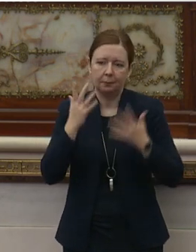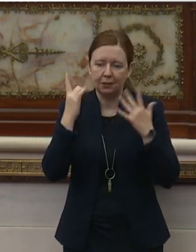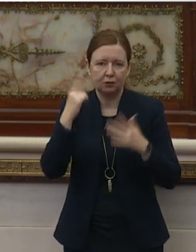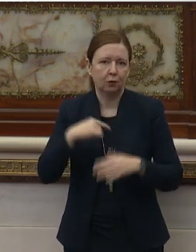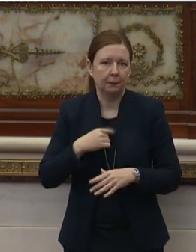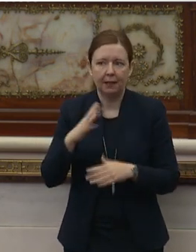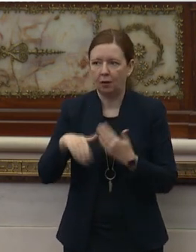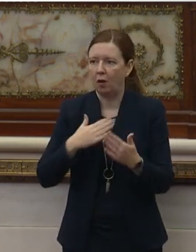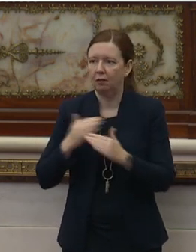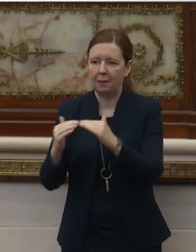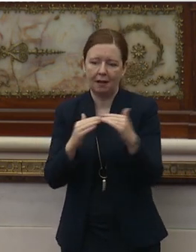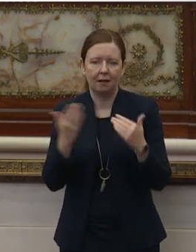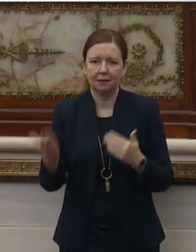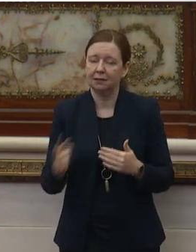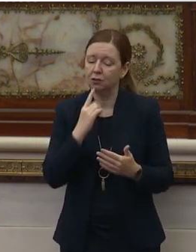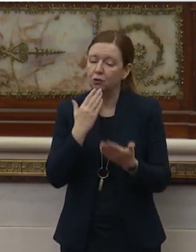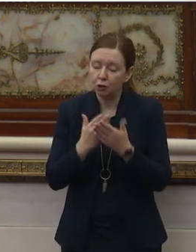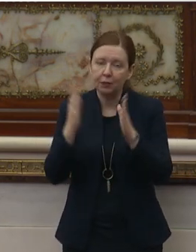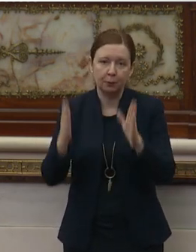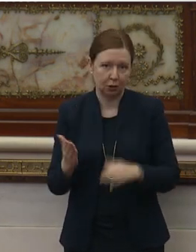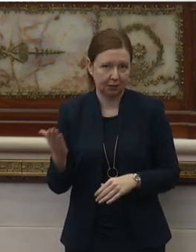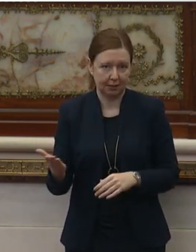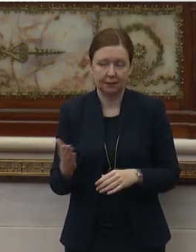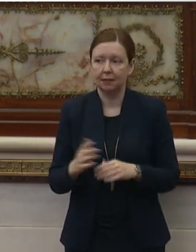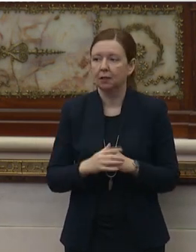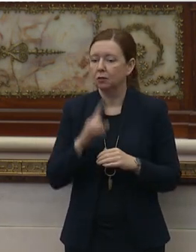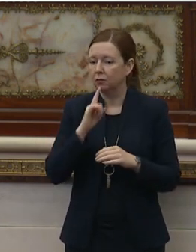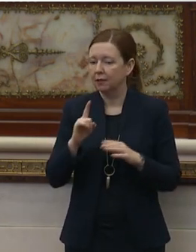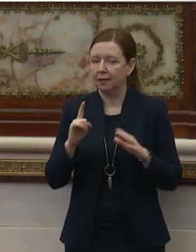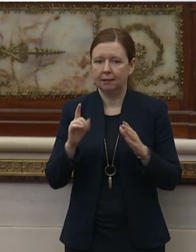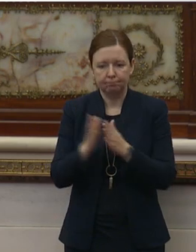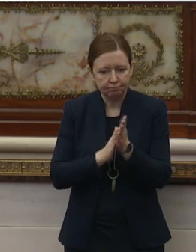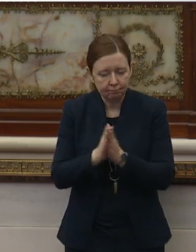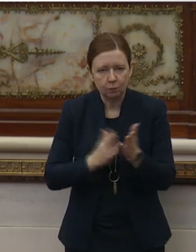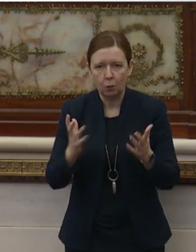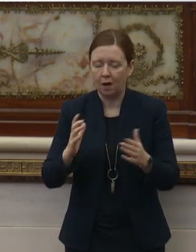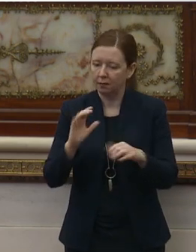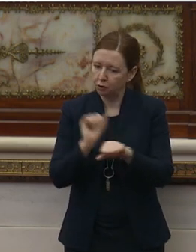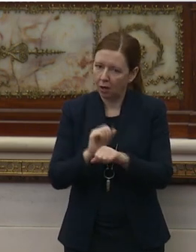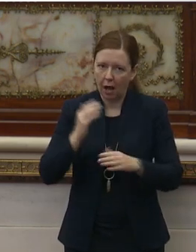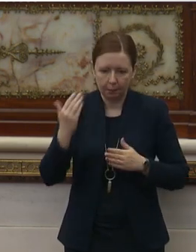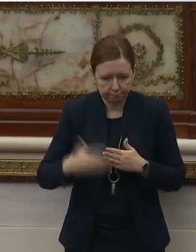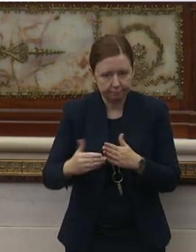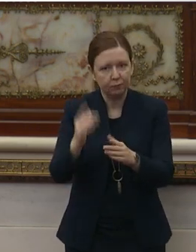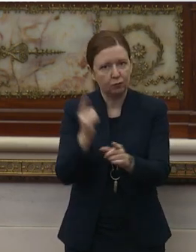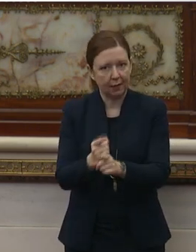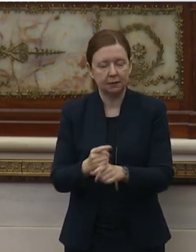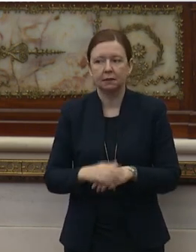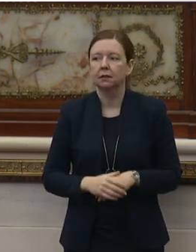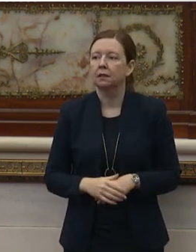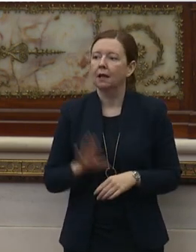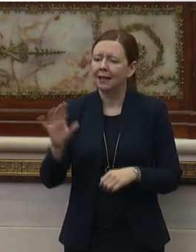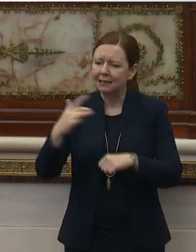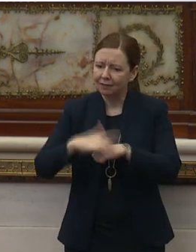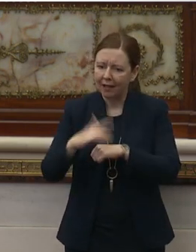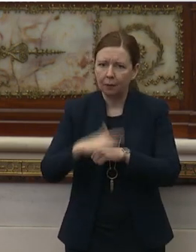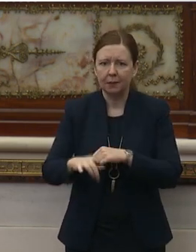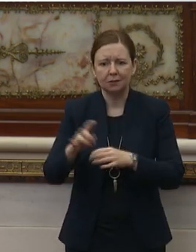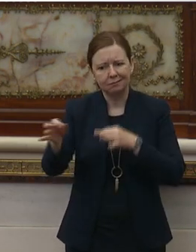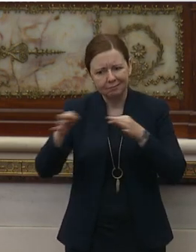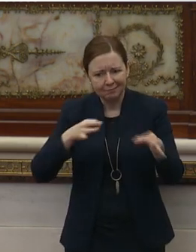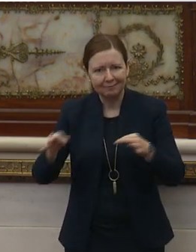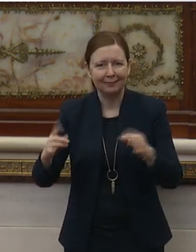my colleagues. He was just a good person. He had tremendous drive to get the job done. He had his availability to